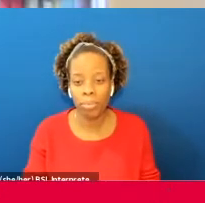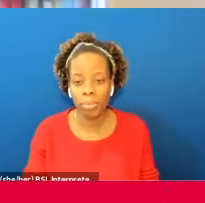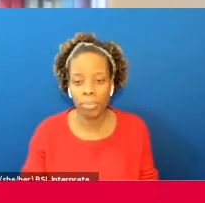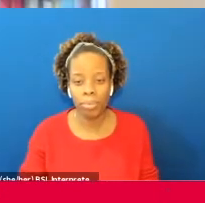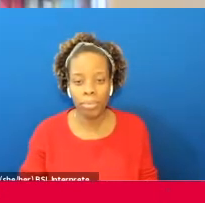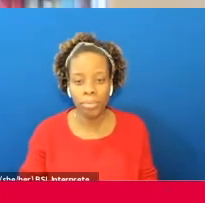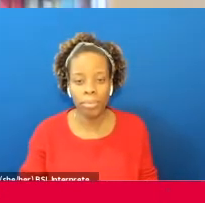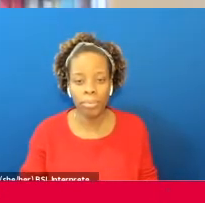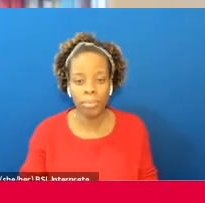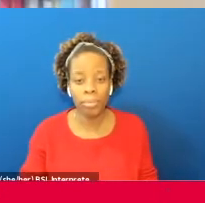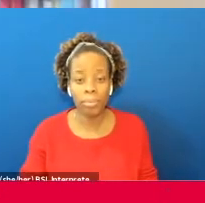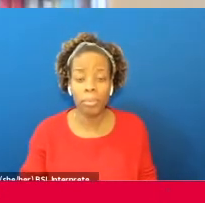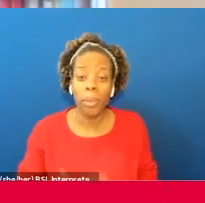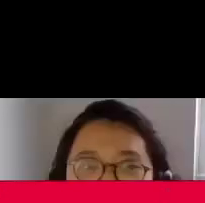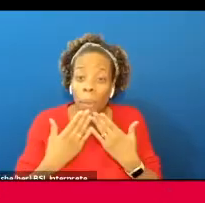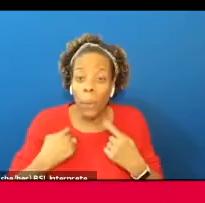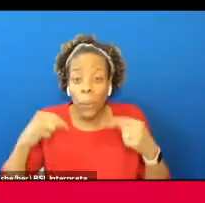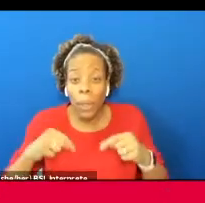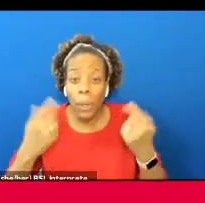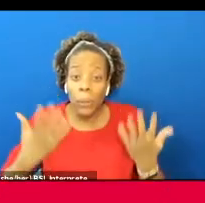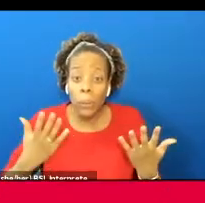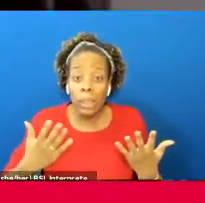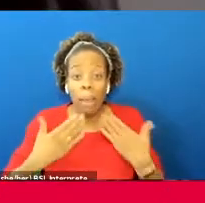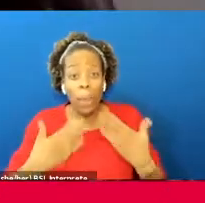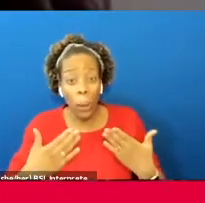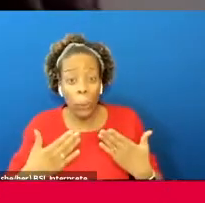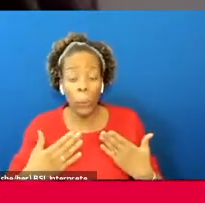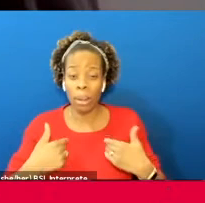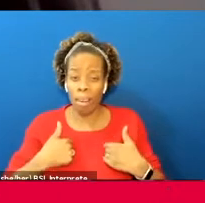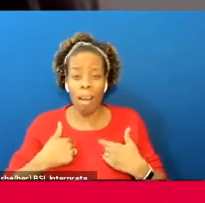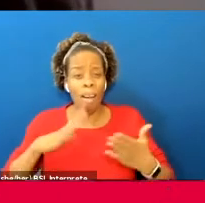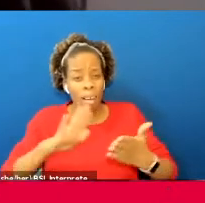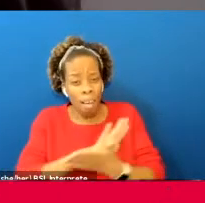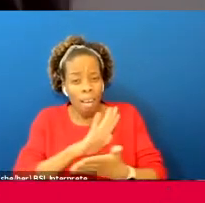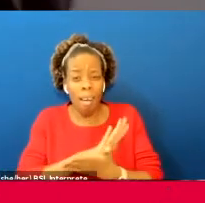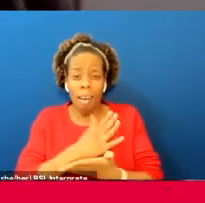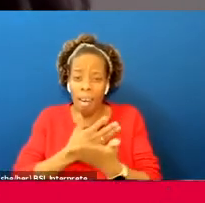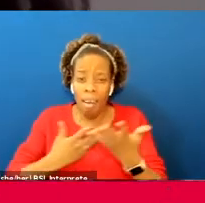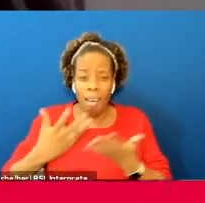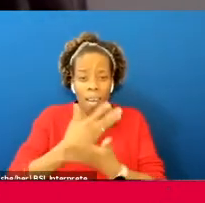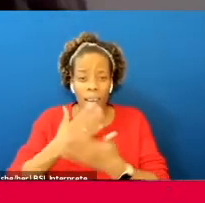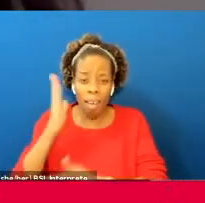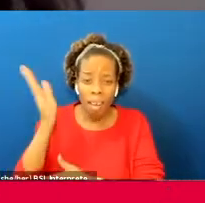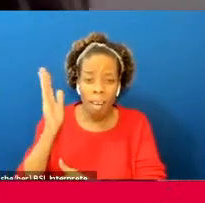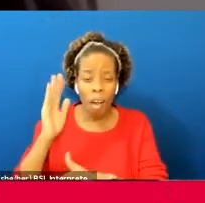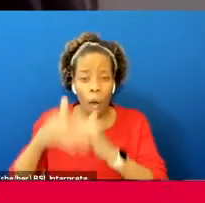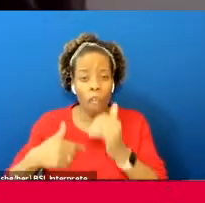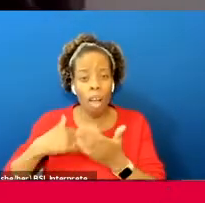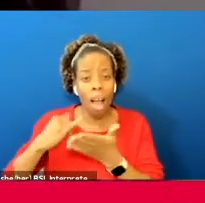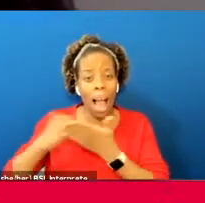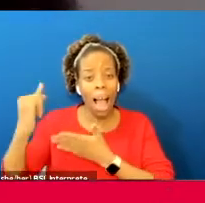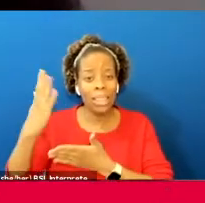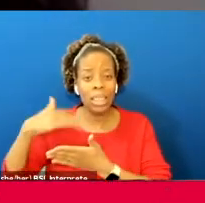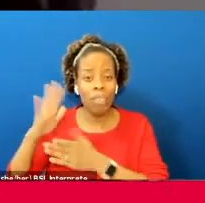Thank you for having me here today. It's great to be able to share some of the work that anti-racist and